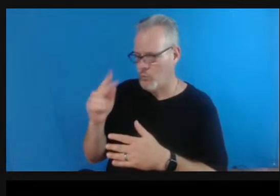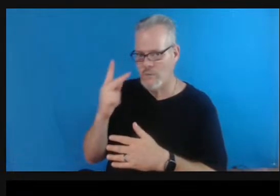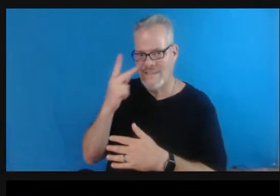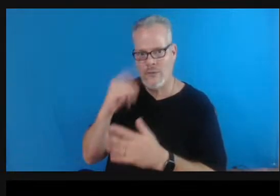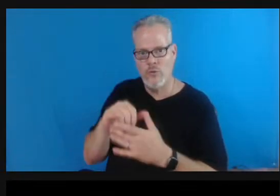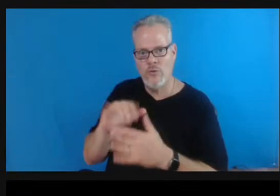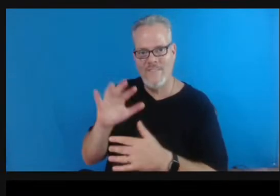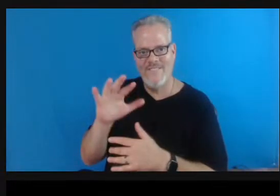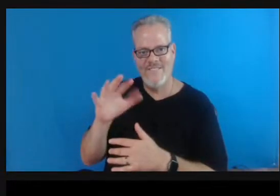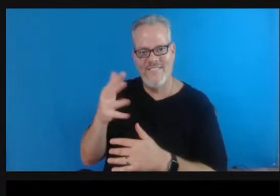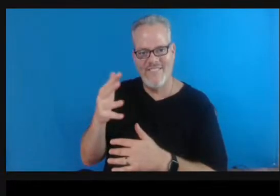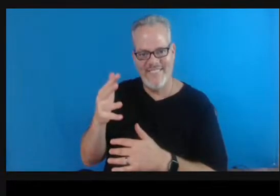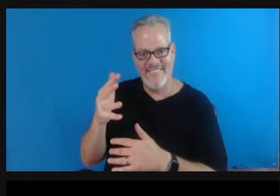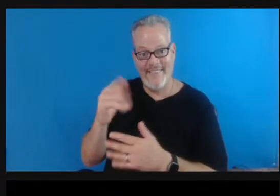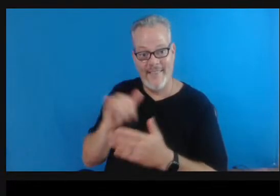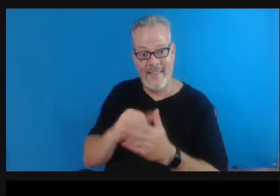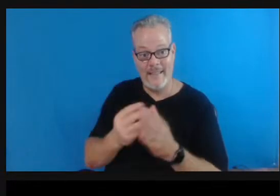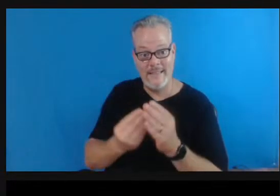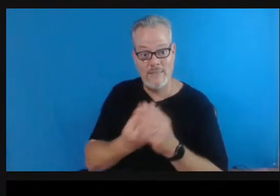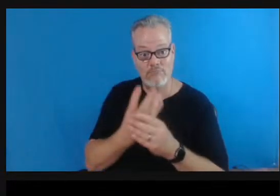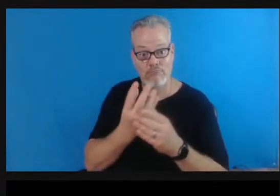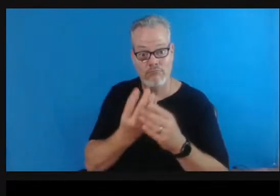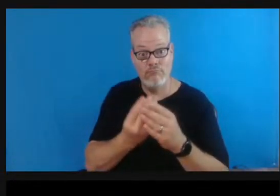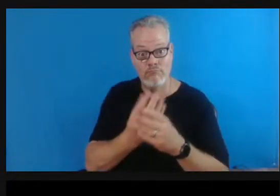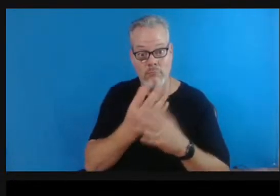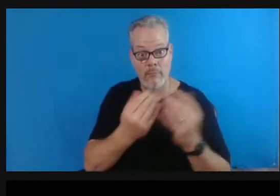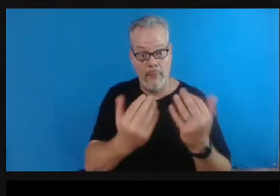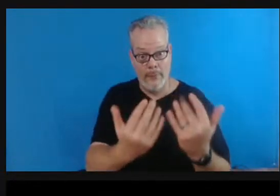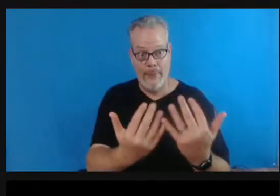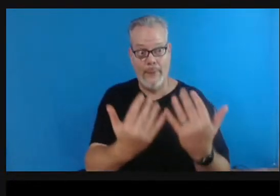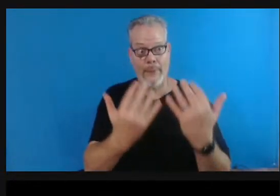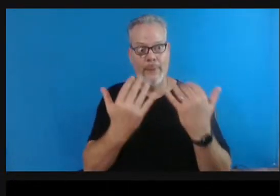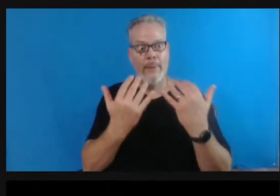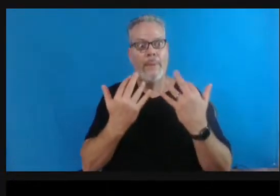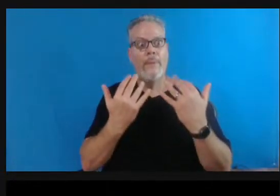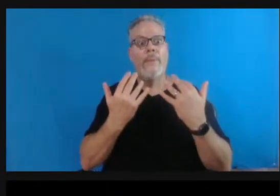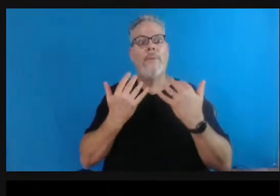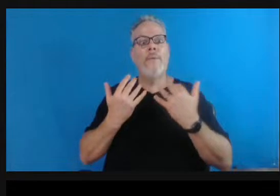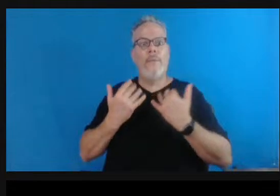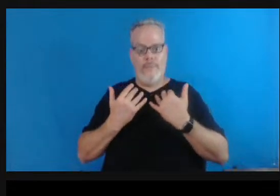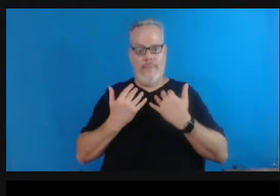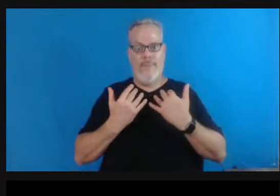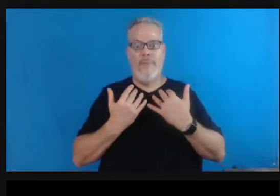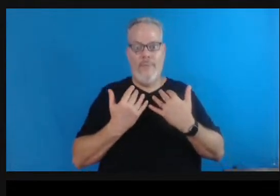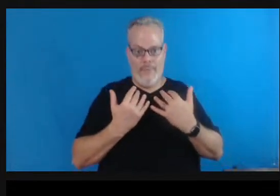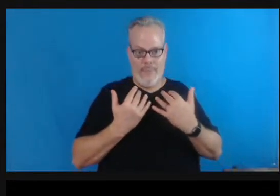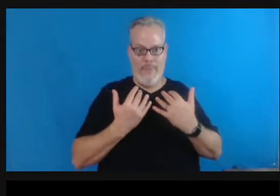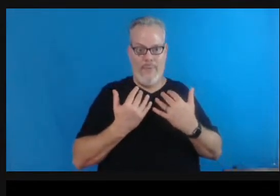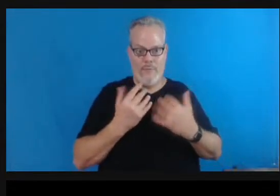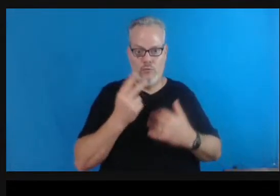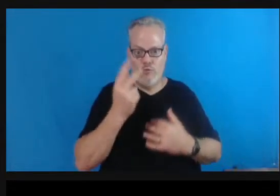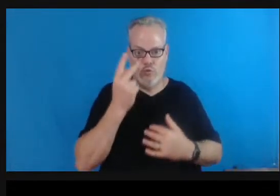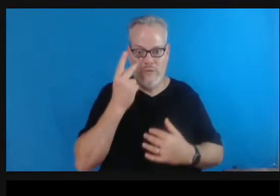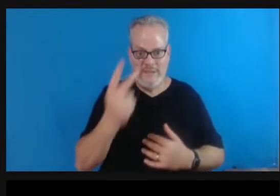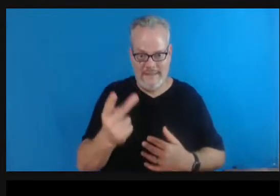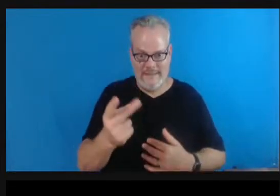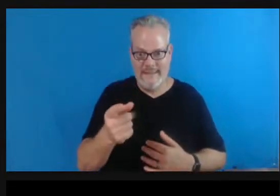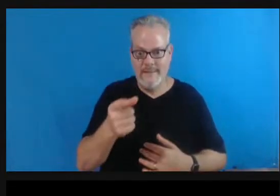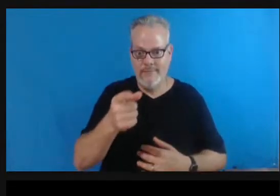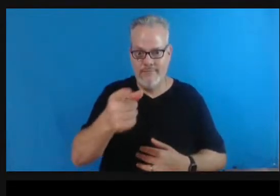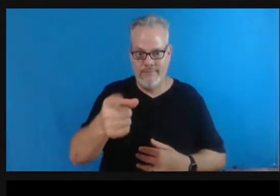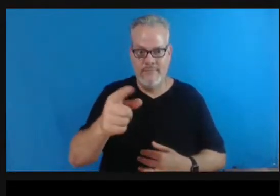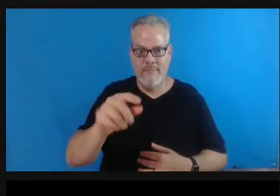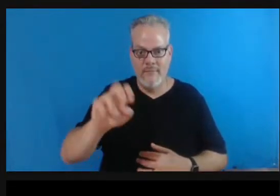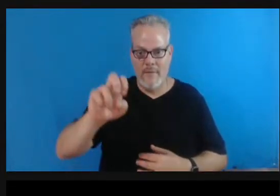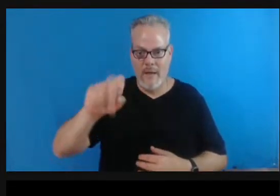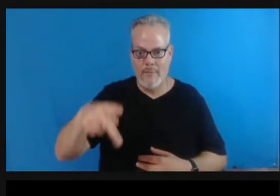comes episode 20. It's going to put out a flow that comes more in this direction. There it goes. Episode 20 flow. It